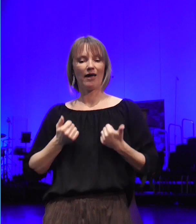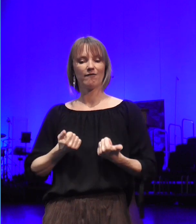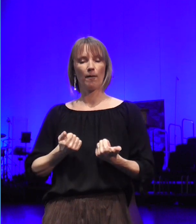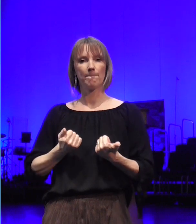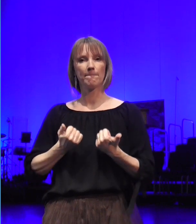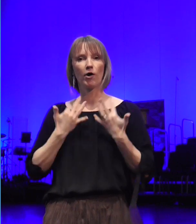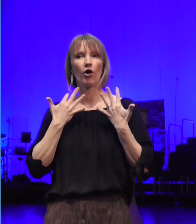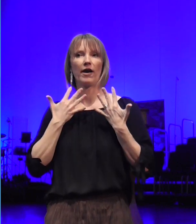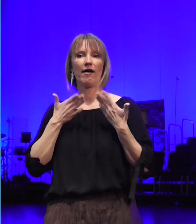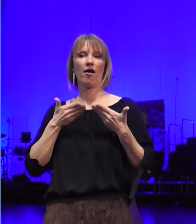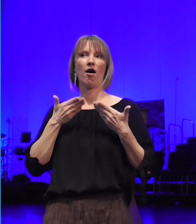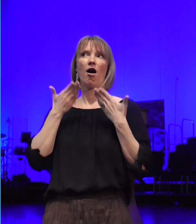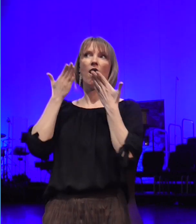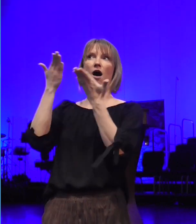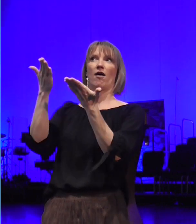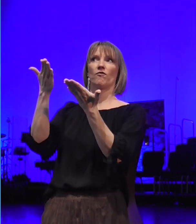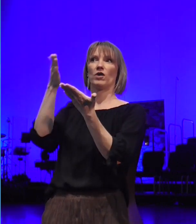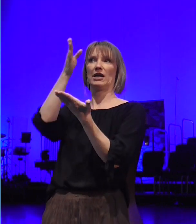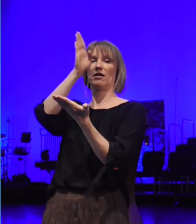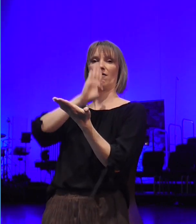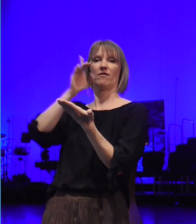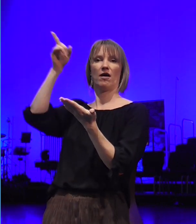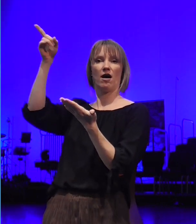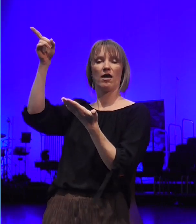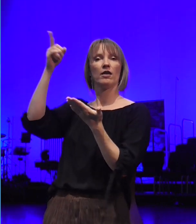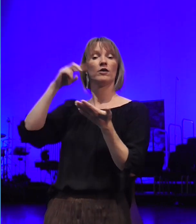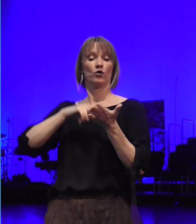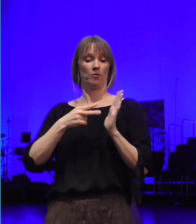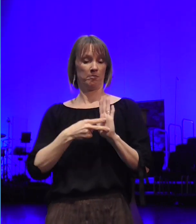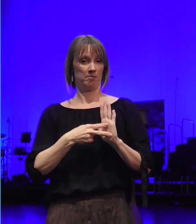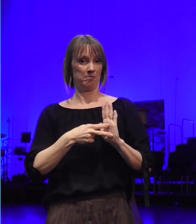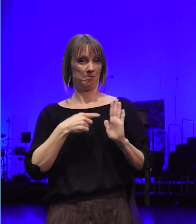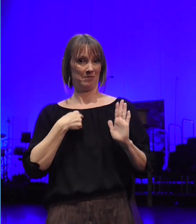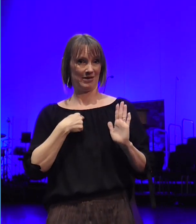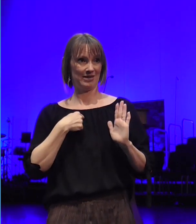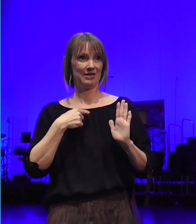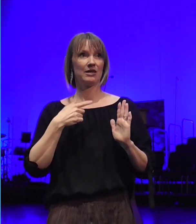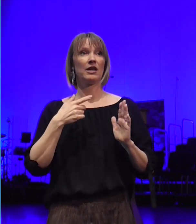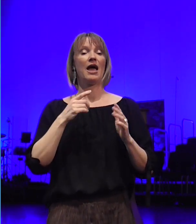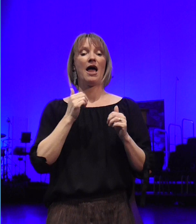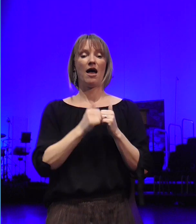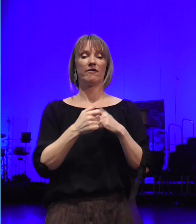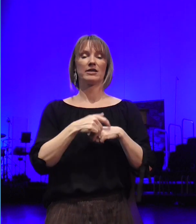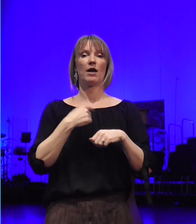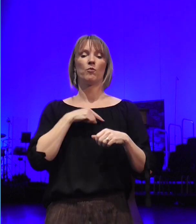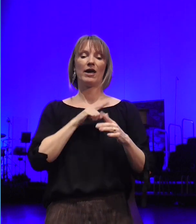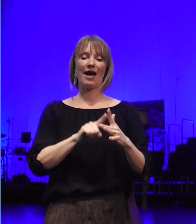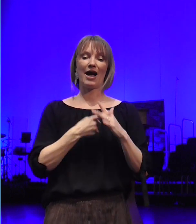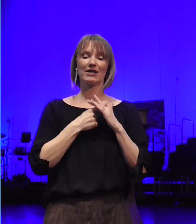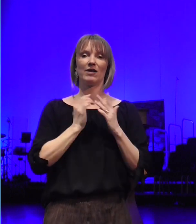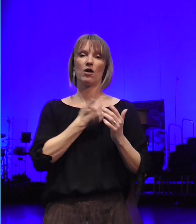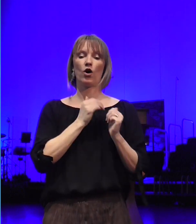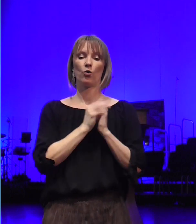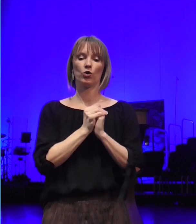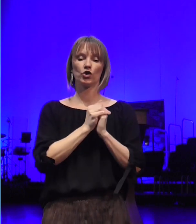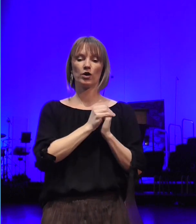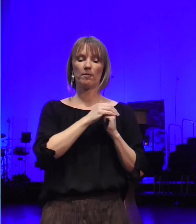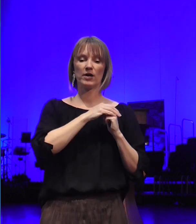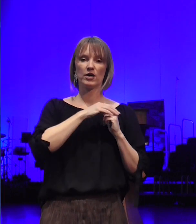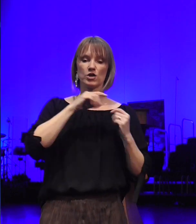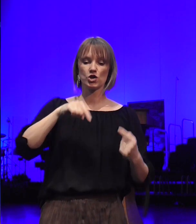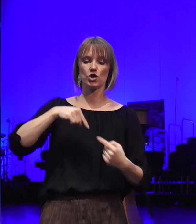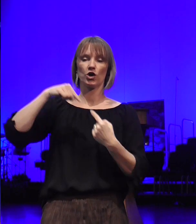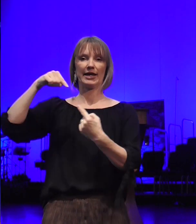offering before the altar of God. To me, that means that every time we activate this worship circuit,